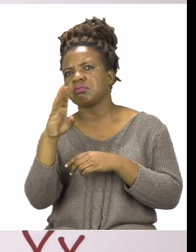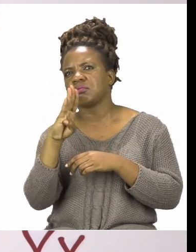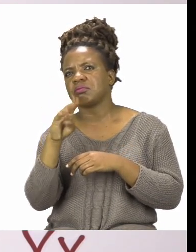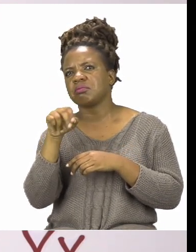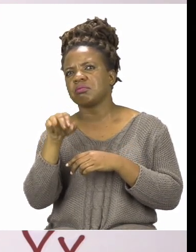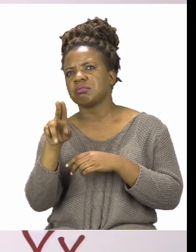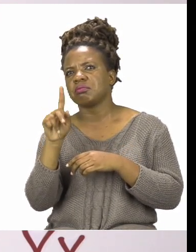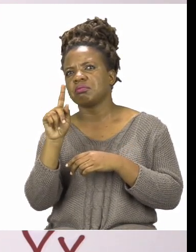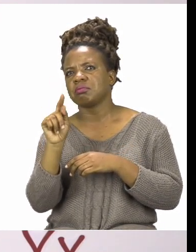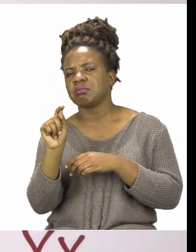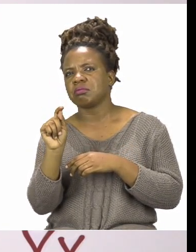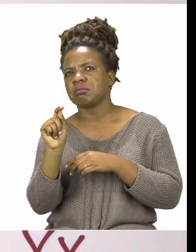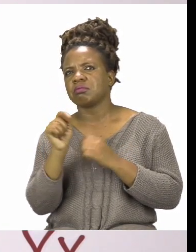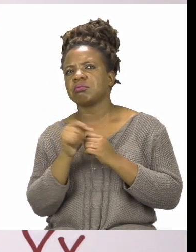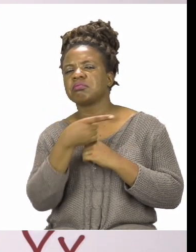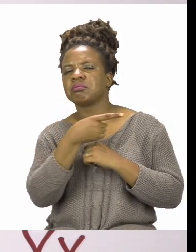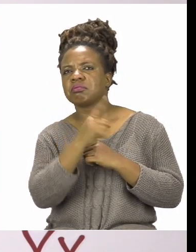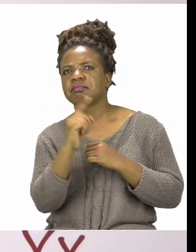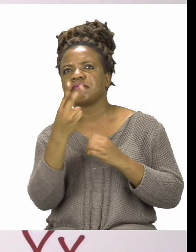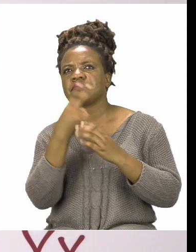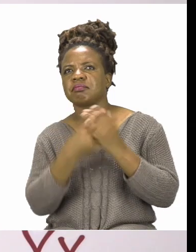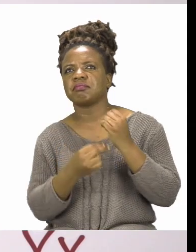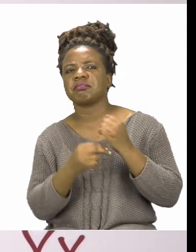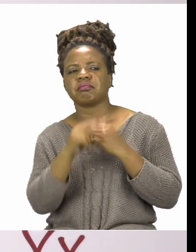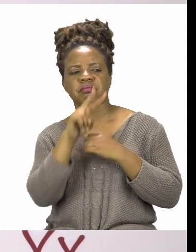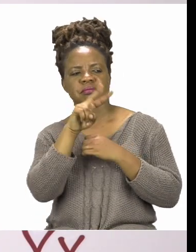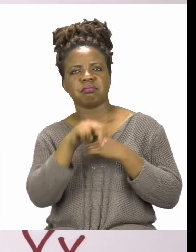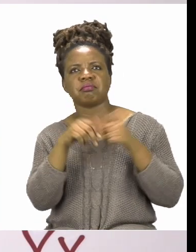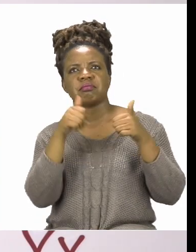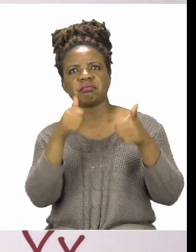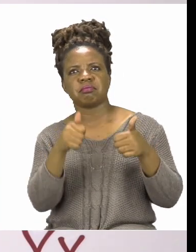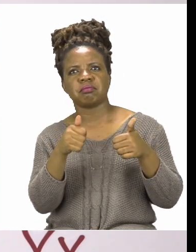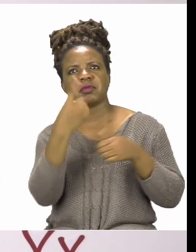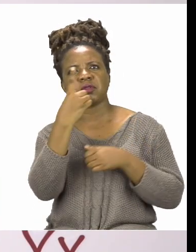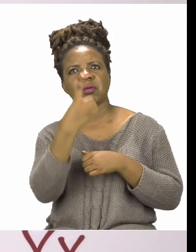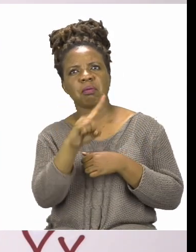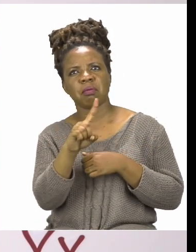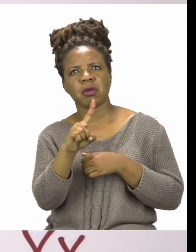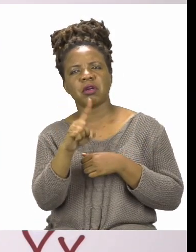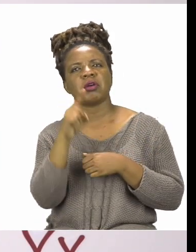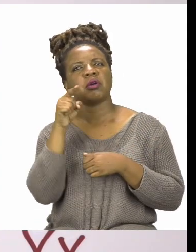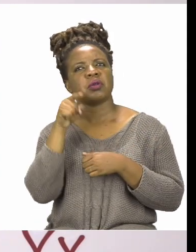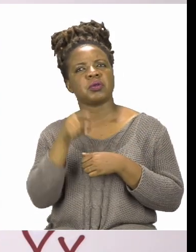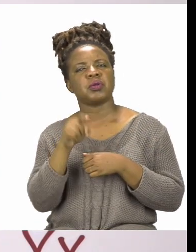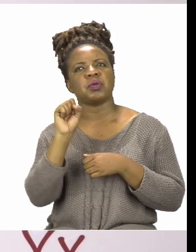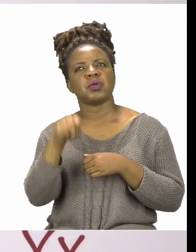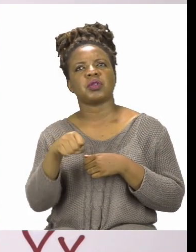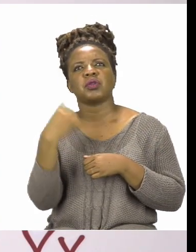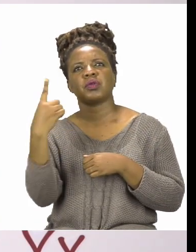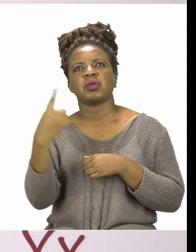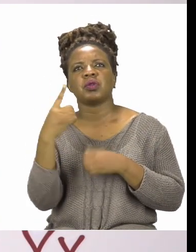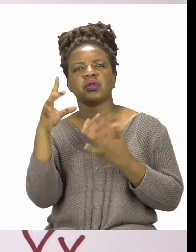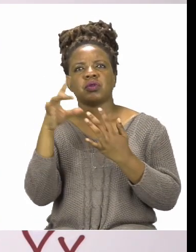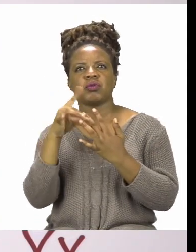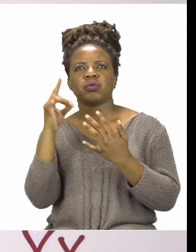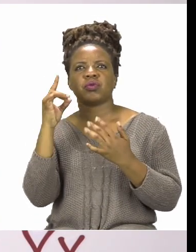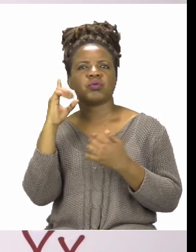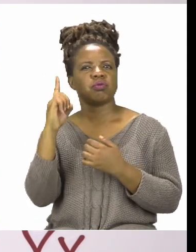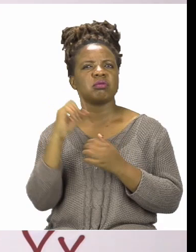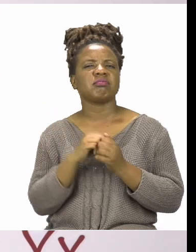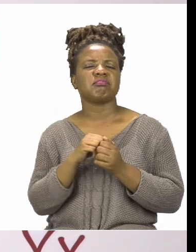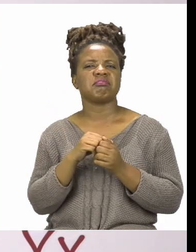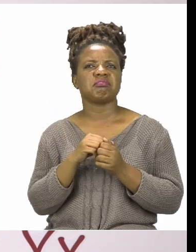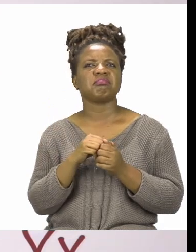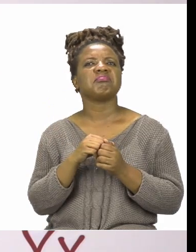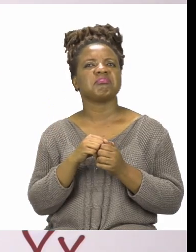good, but you can only choose one. I think the word but